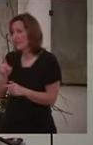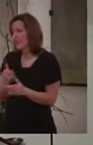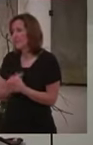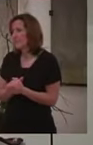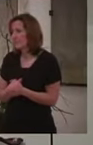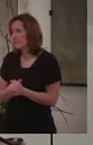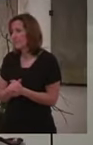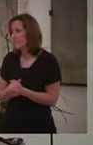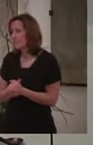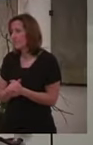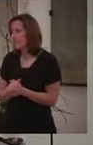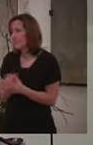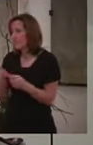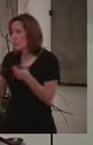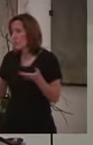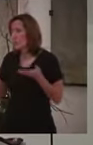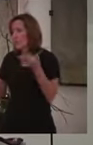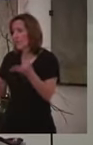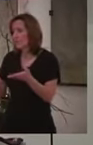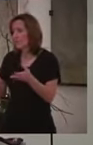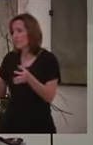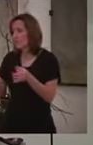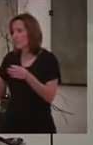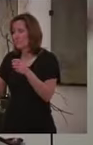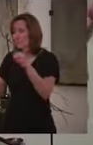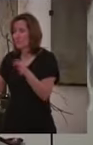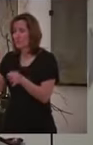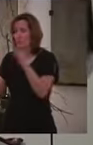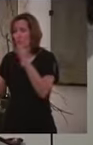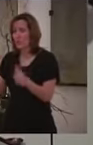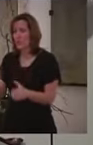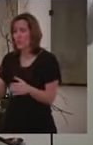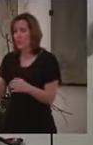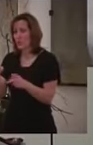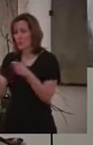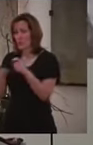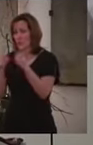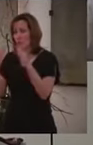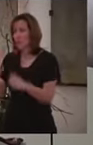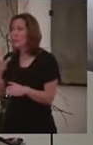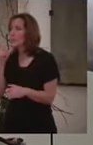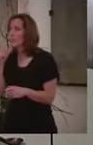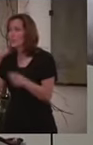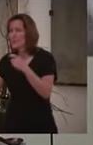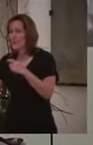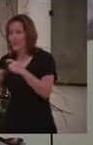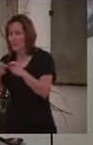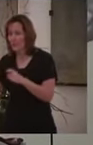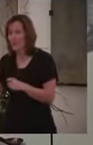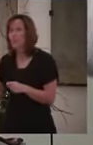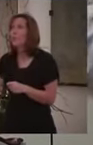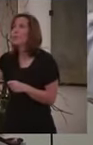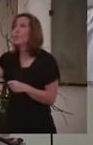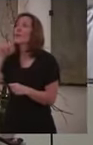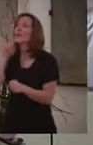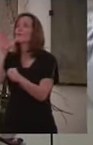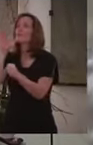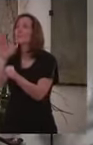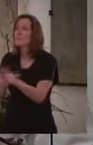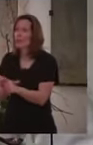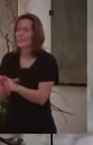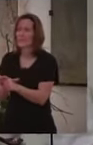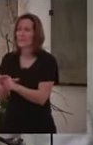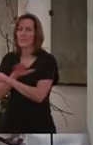reality, to an author, judge, ruler, savior, who is in control and whose promises